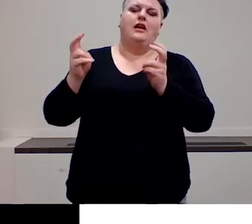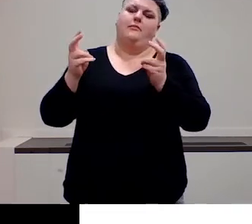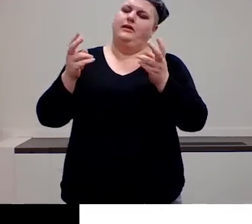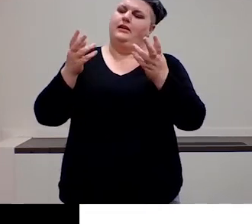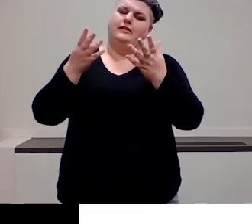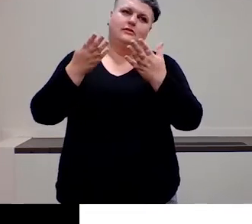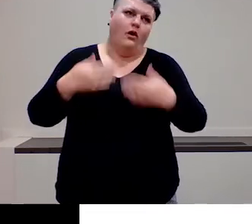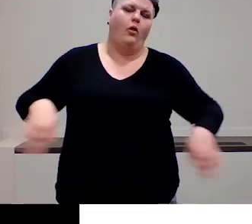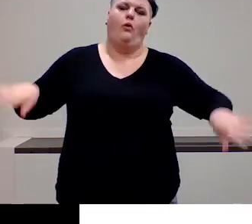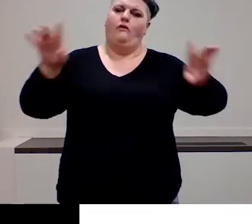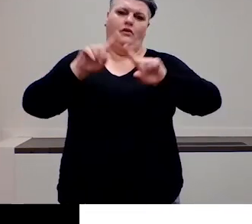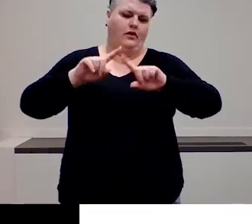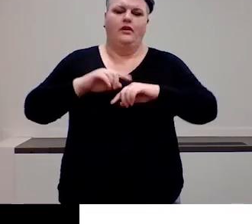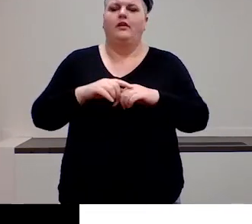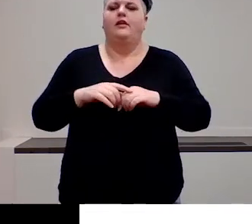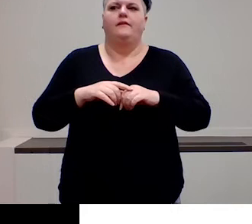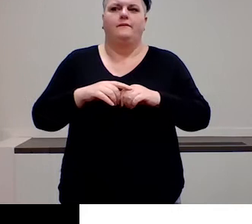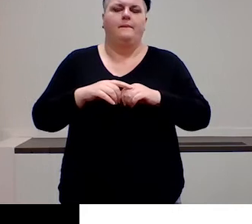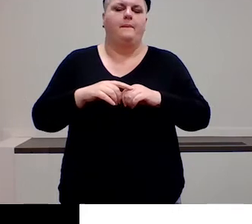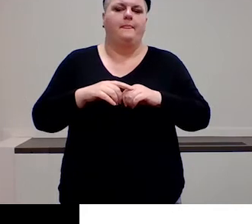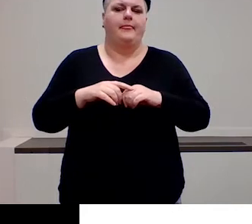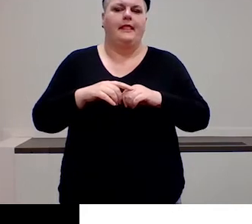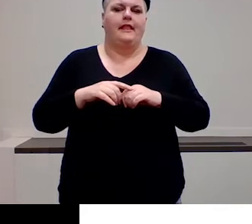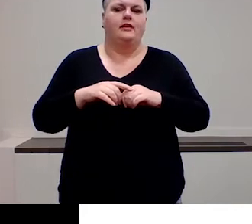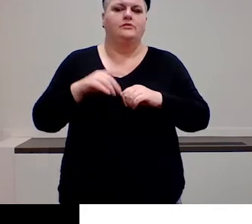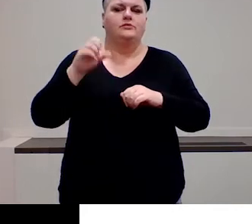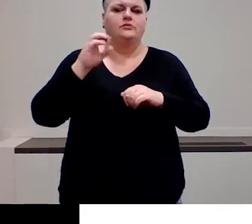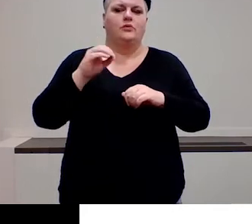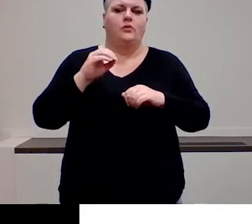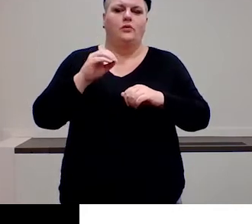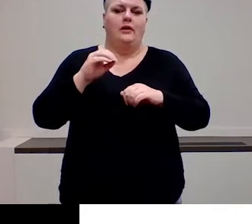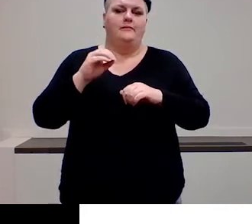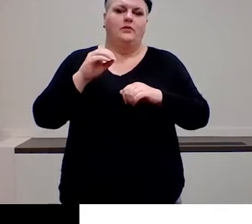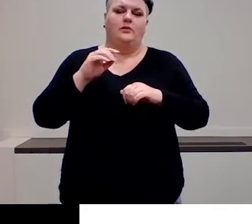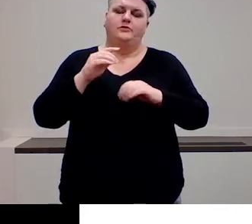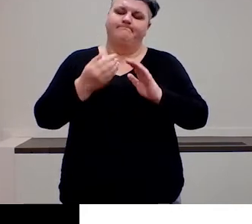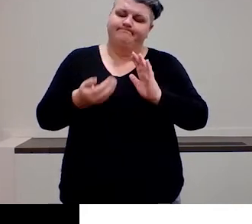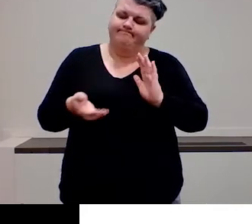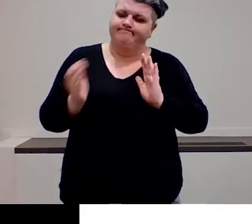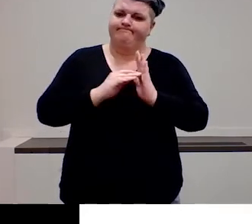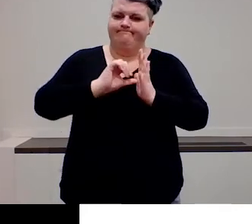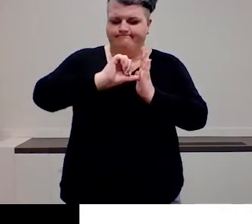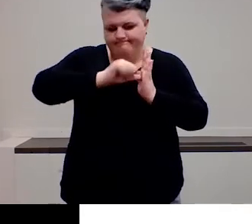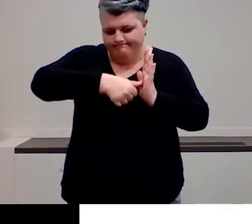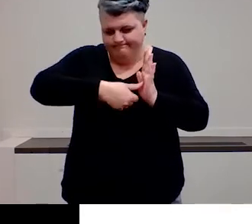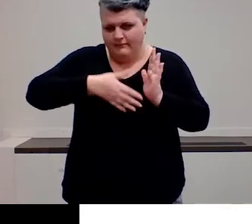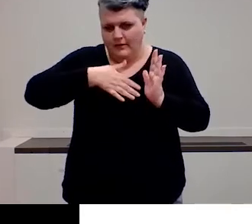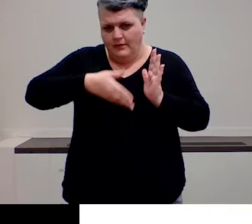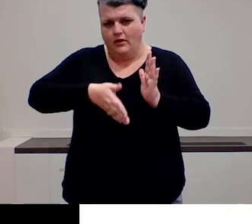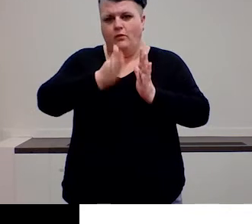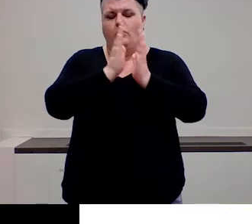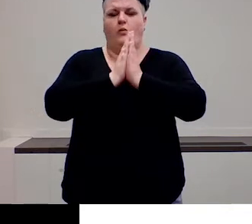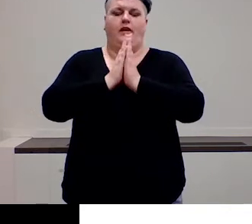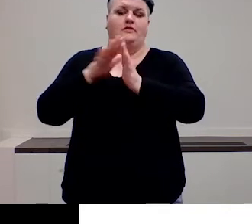sure around the world. And I'm just going to redouble my requests and asking the